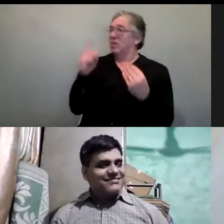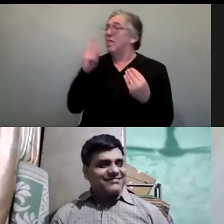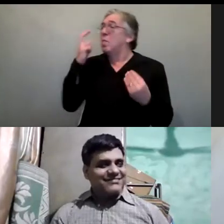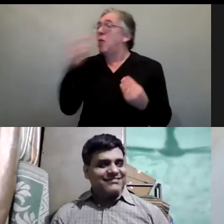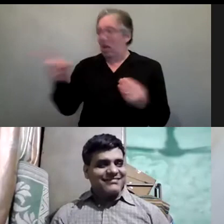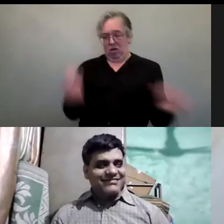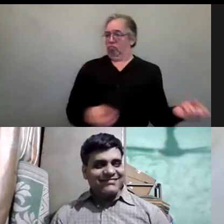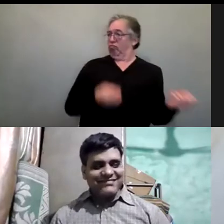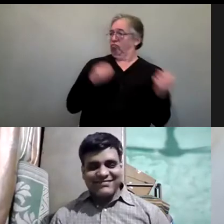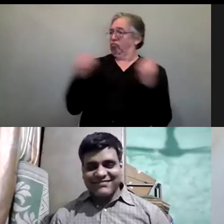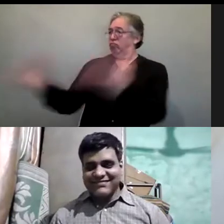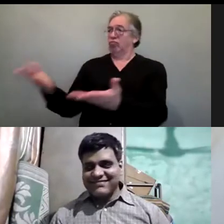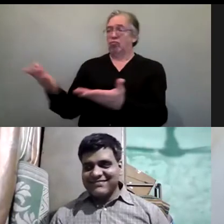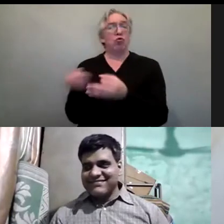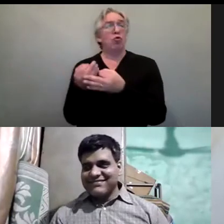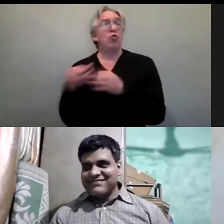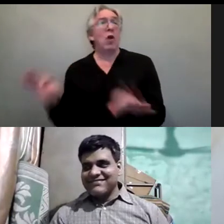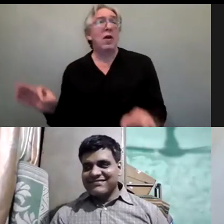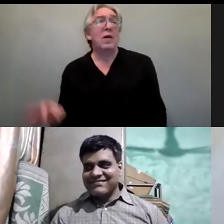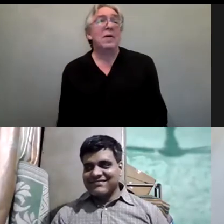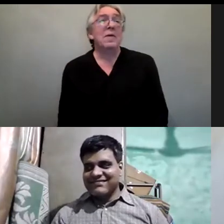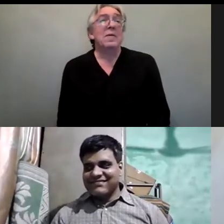bracket. So we say that